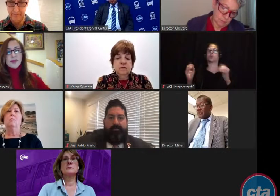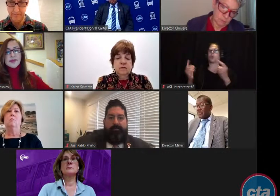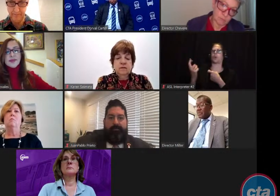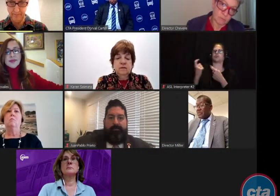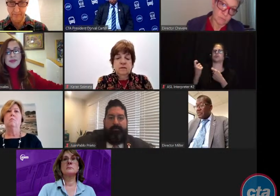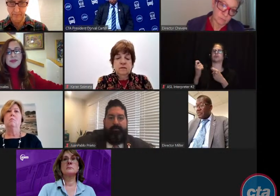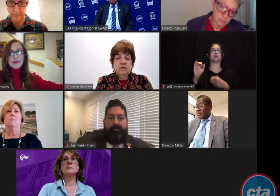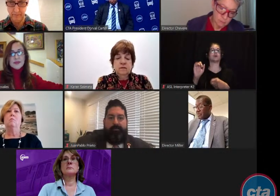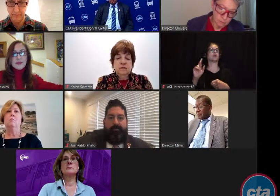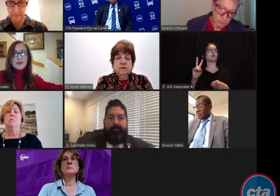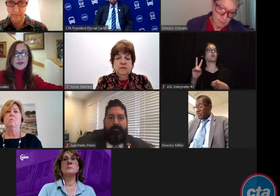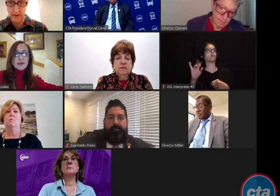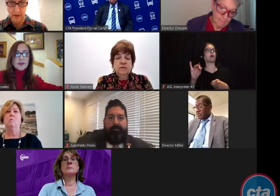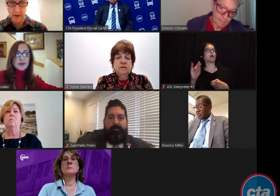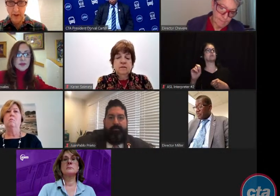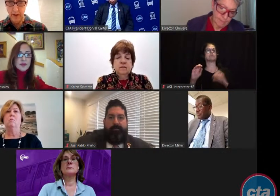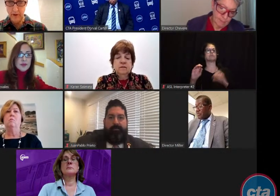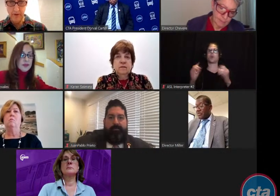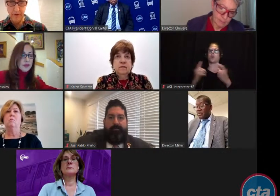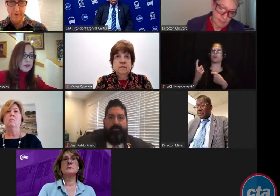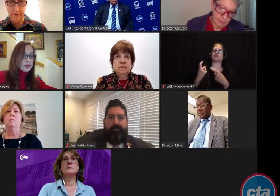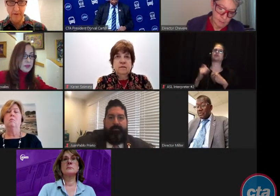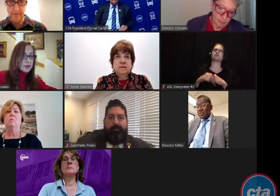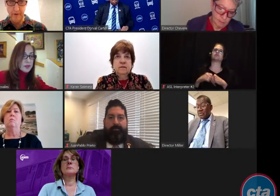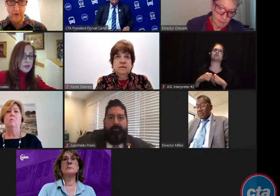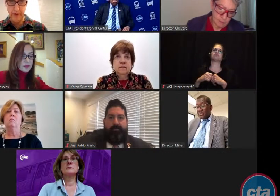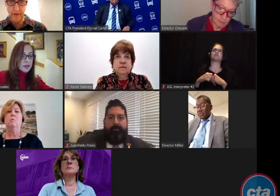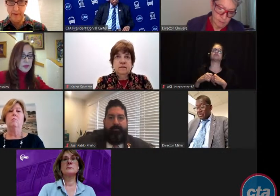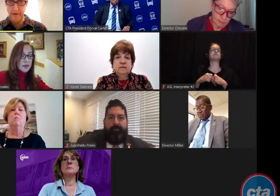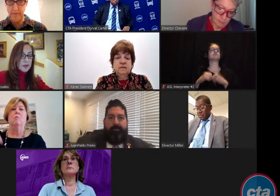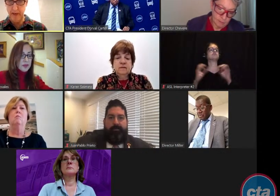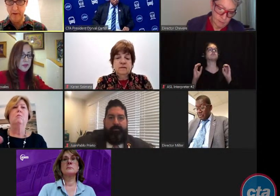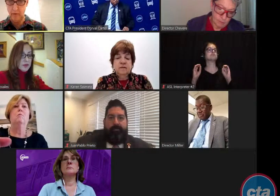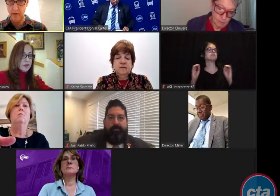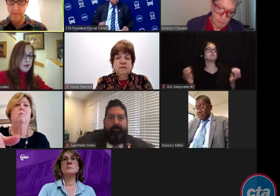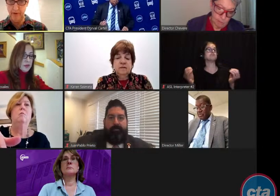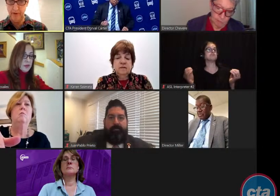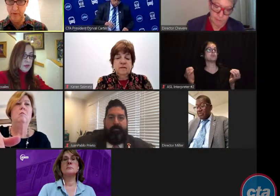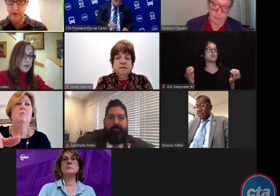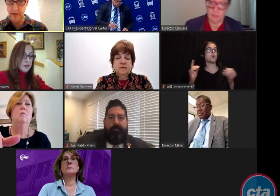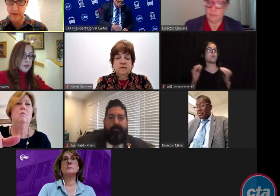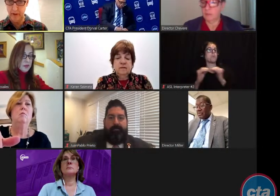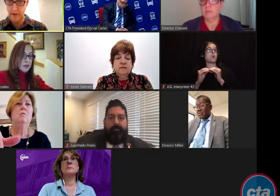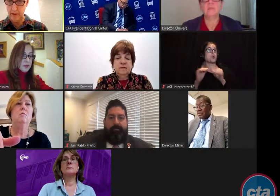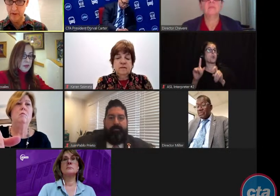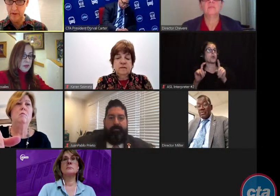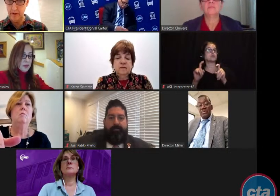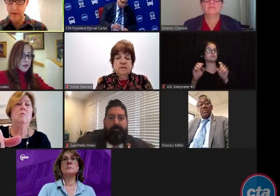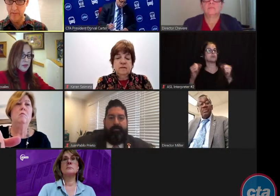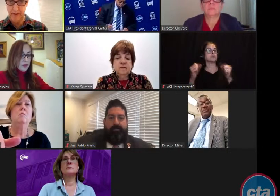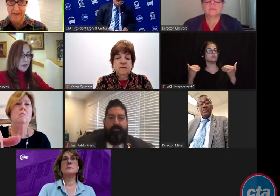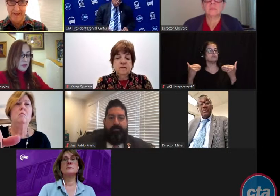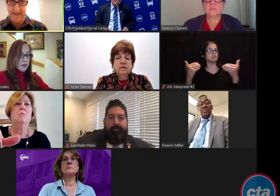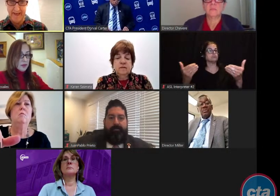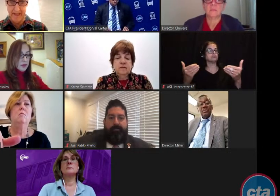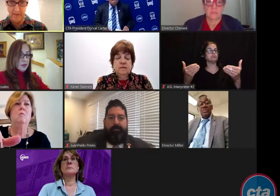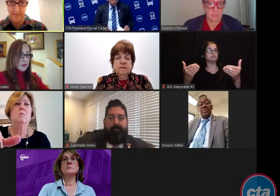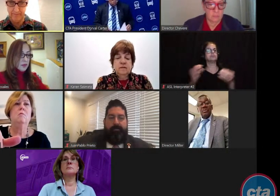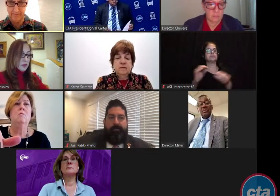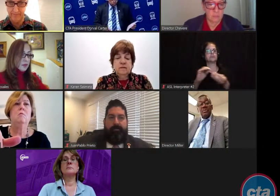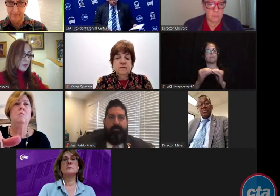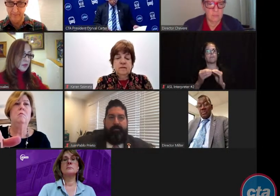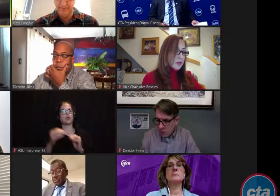Irvine. No questions. Chairman Silva, since there are no further questions on this matter, we may proceed to agenda to number